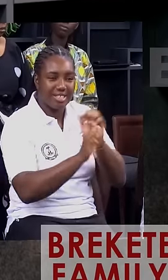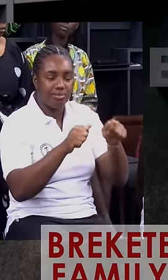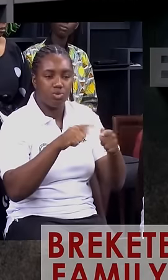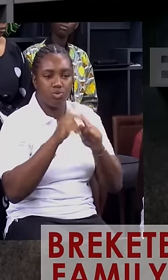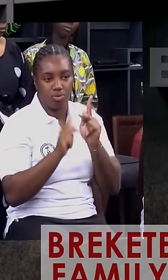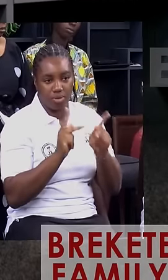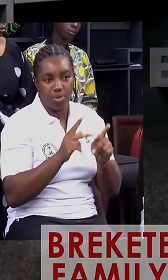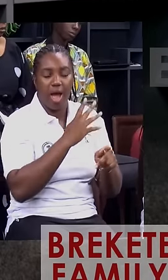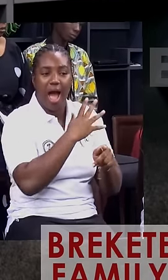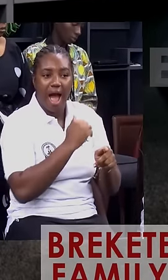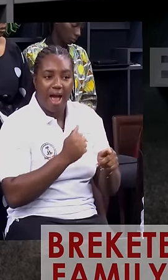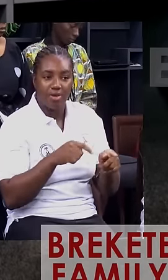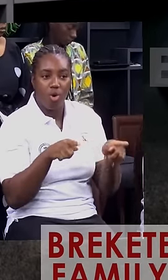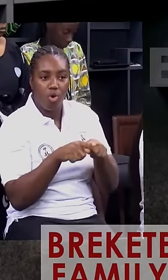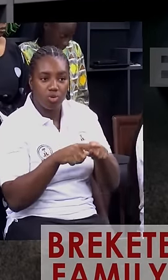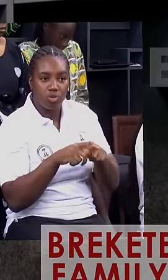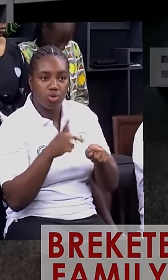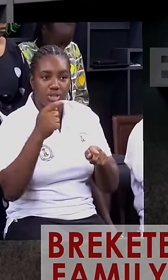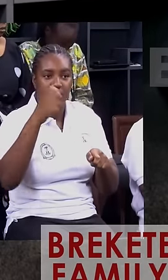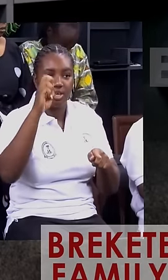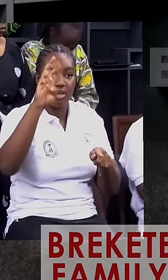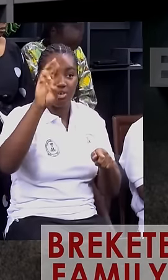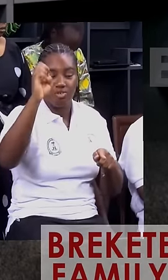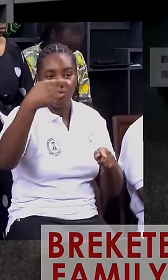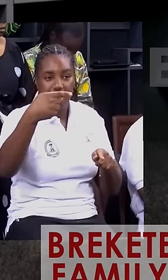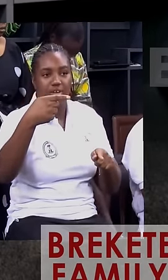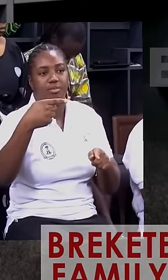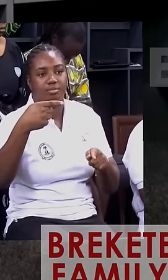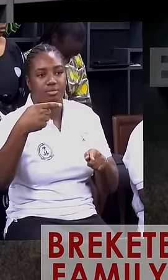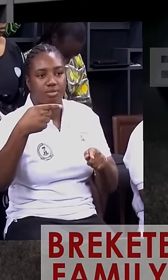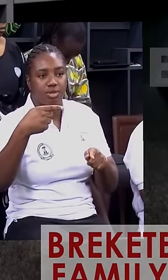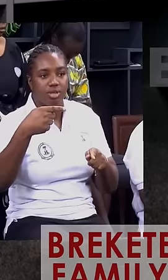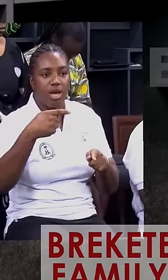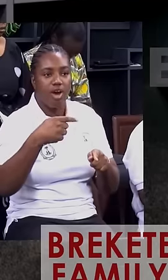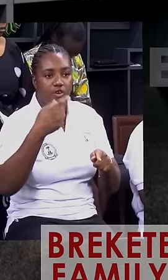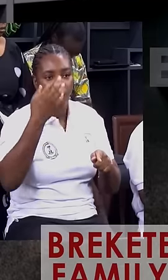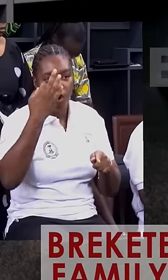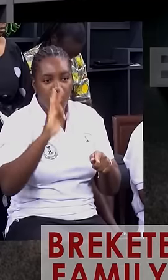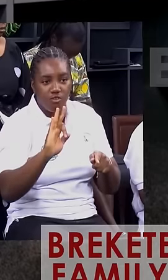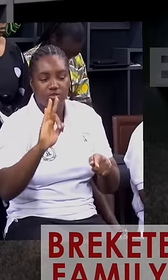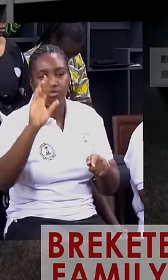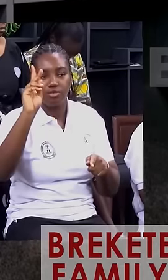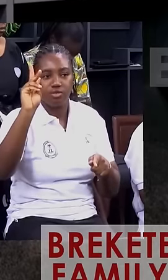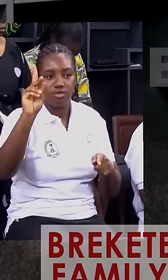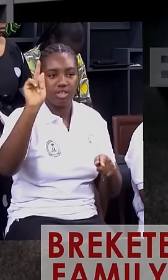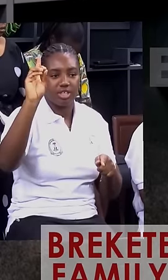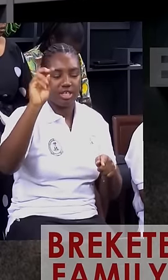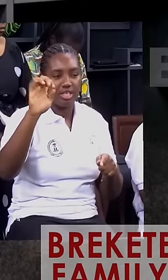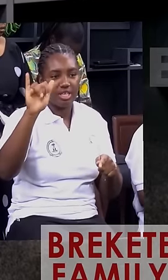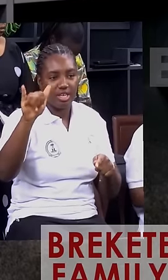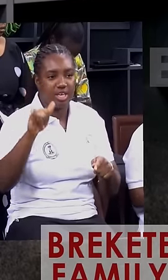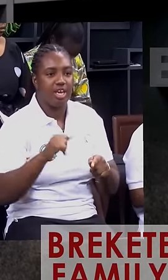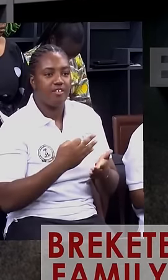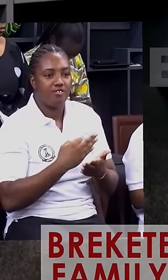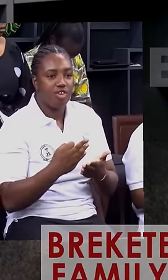also the regulatory framework in the treatment of failure patients is needed more at this time than ever before.